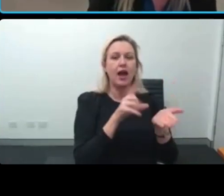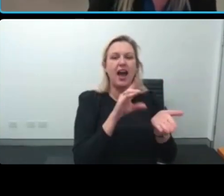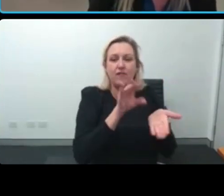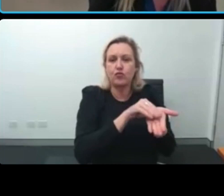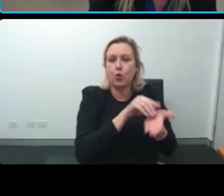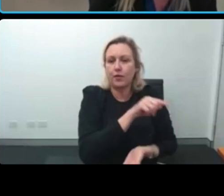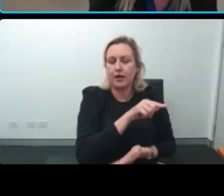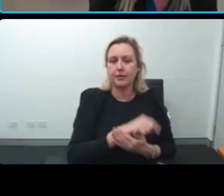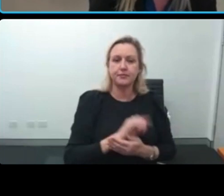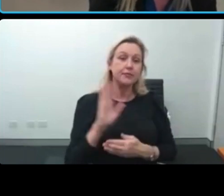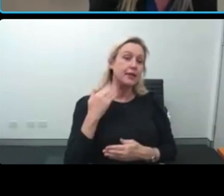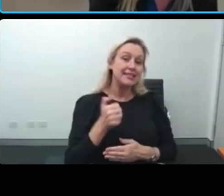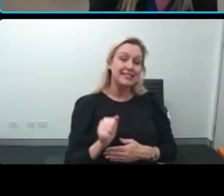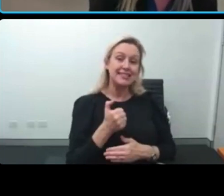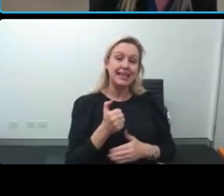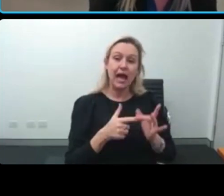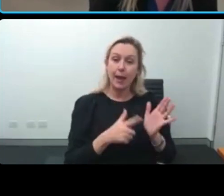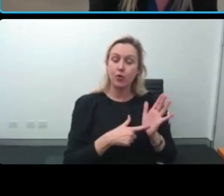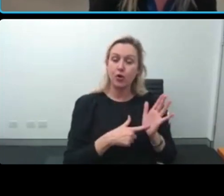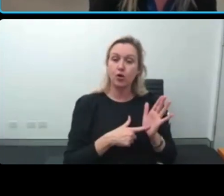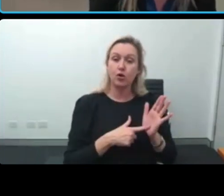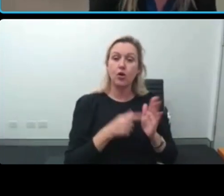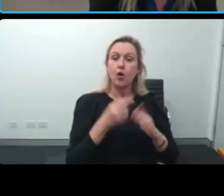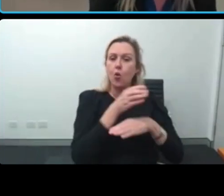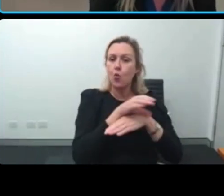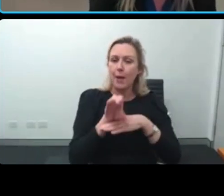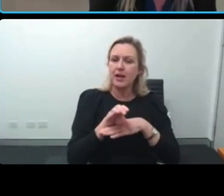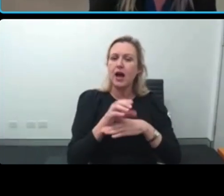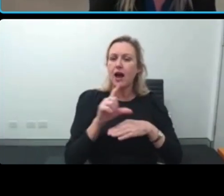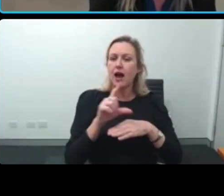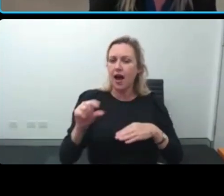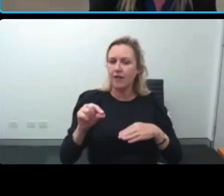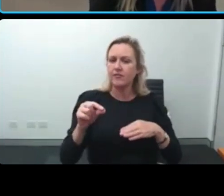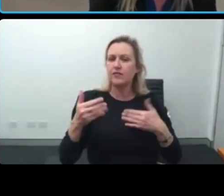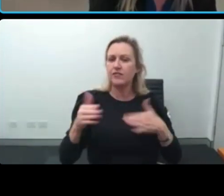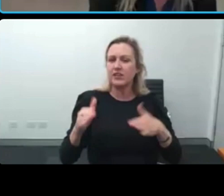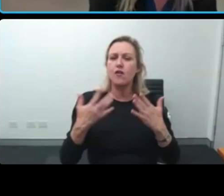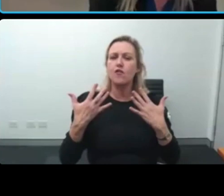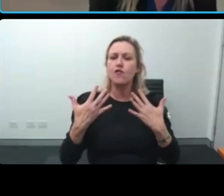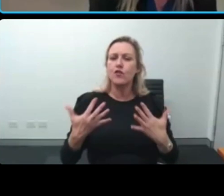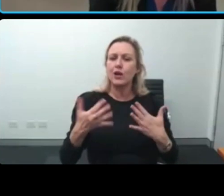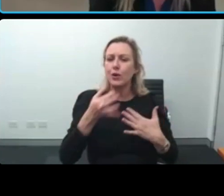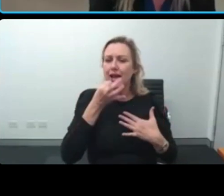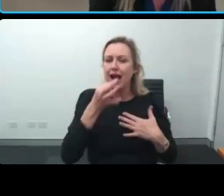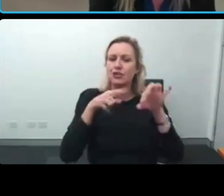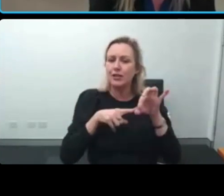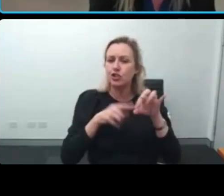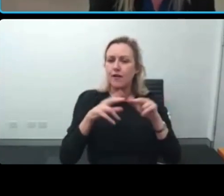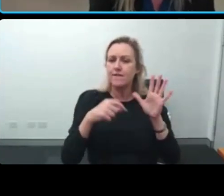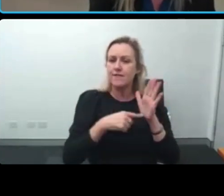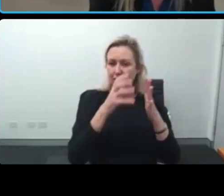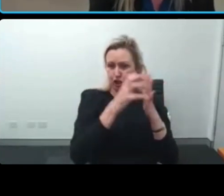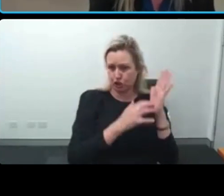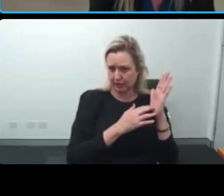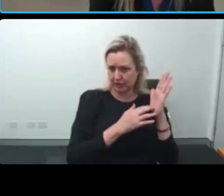On the 6th of April, following the webinar, we issued a frequently asked questions fact sheet. And this includes quite a bit of detail, which